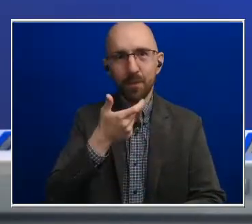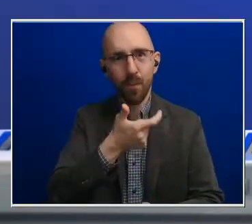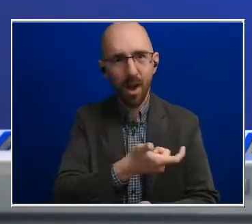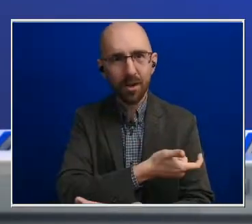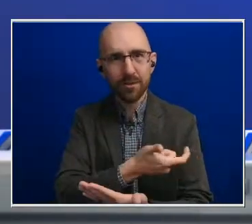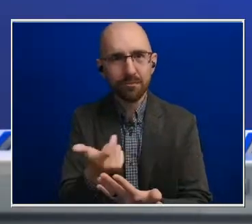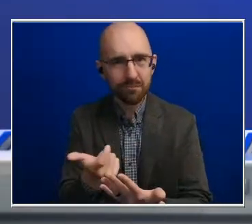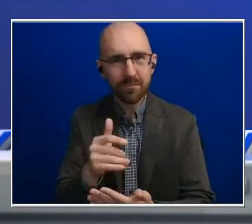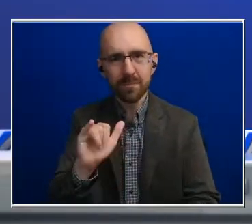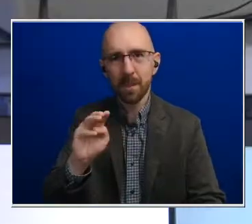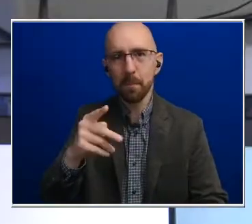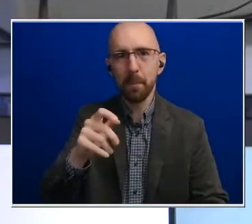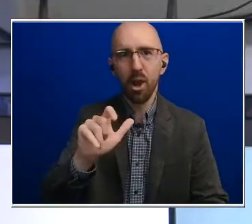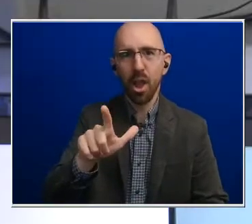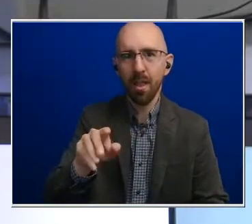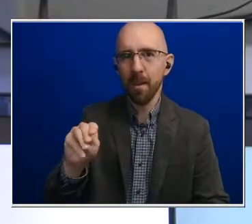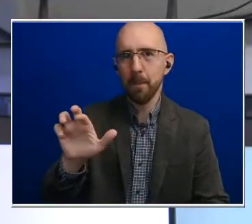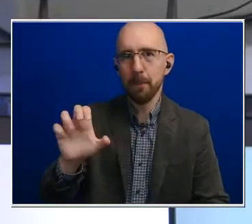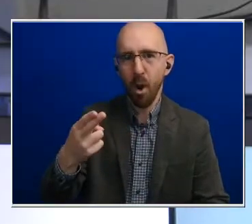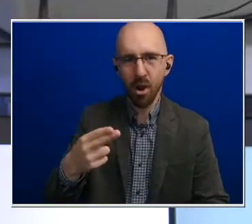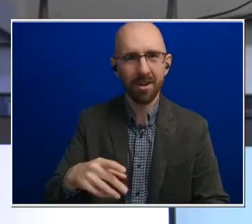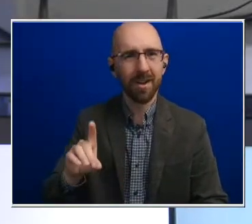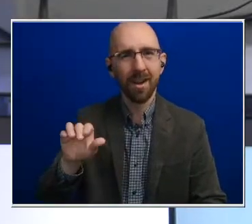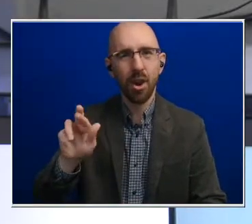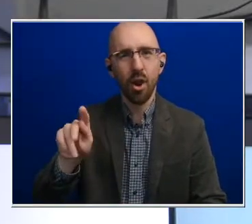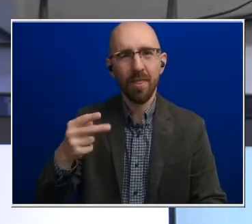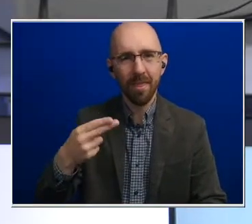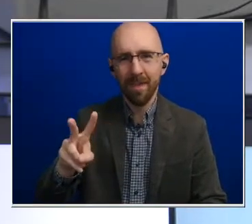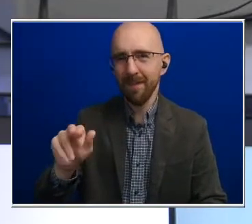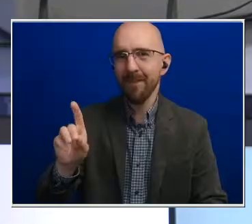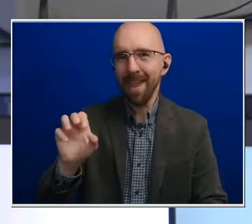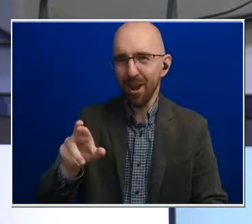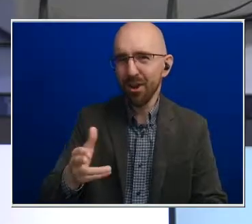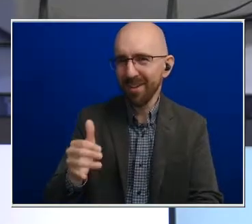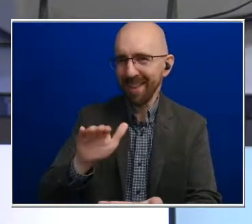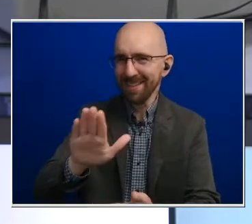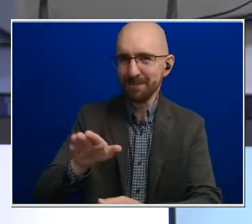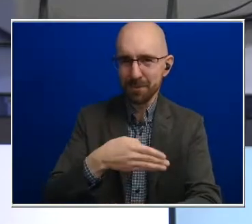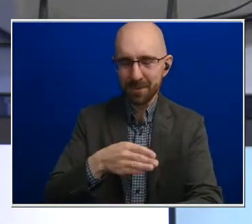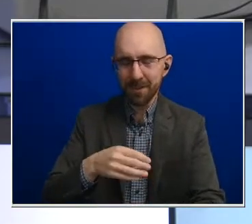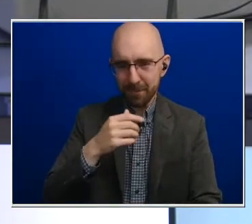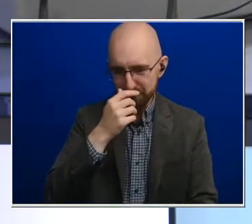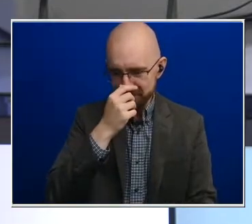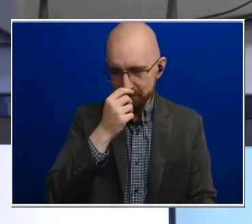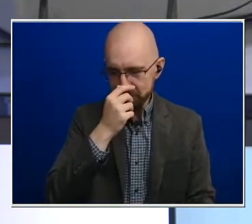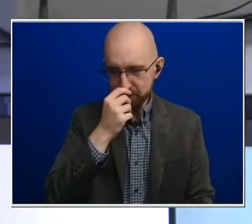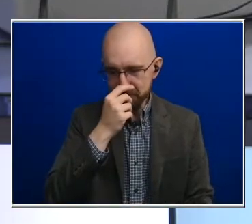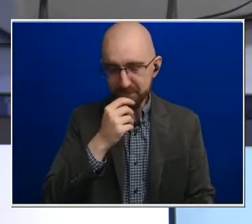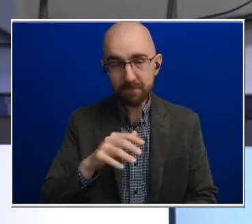many times? Darth Vader, here we go. Yes. So it's a combination of what the music is telling